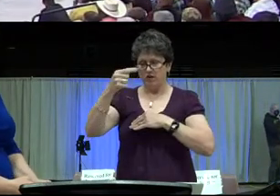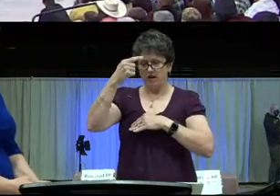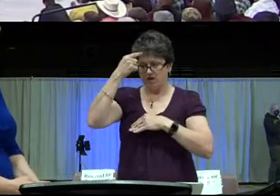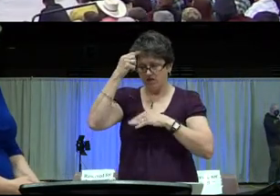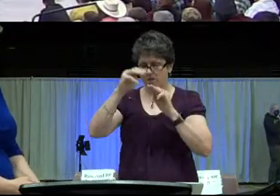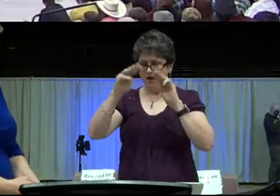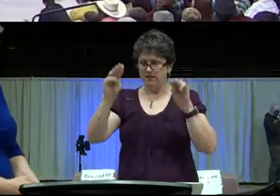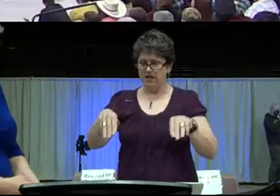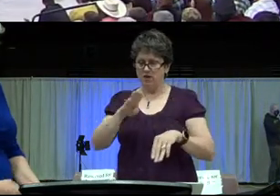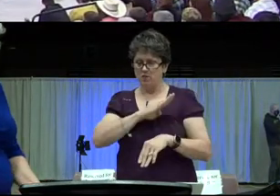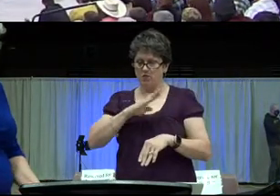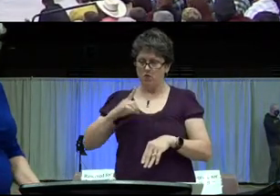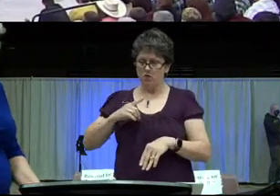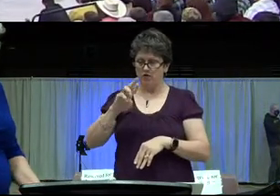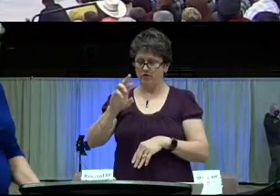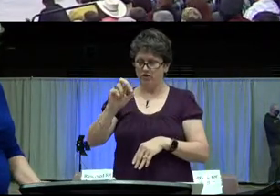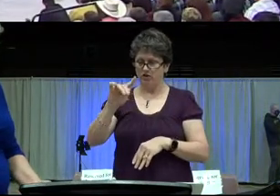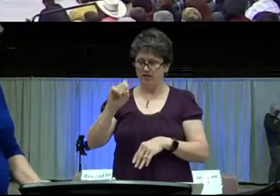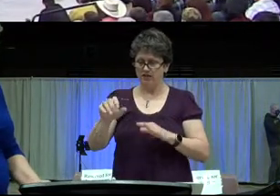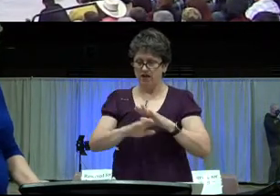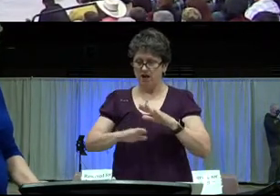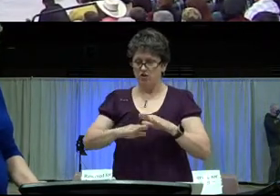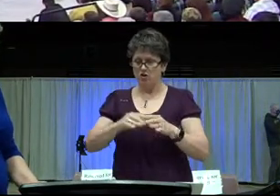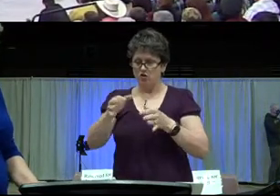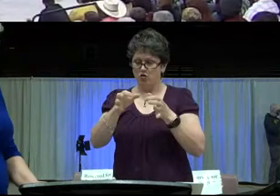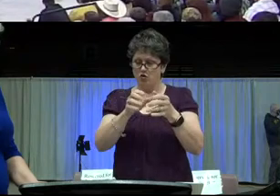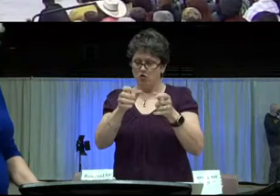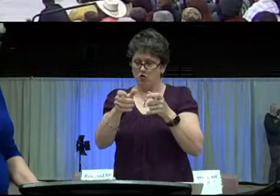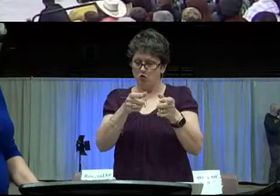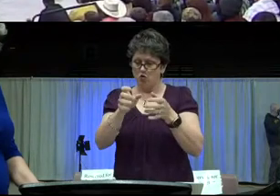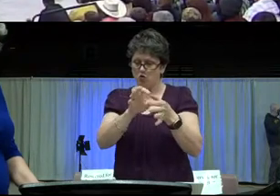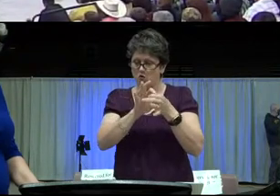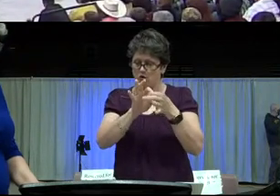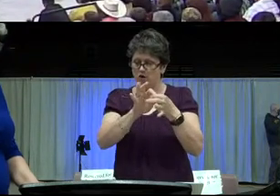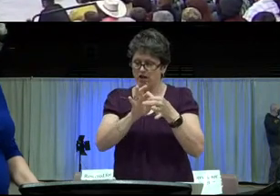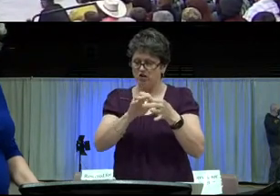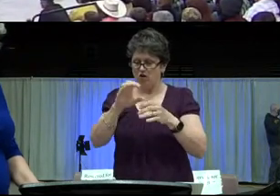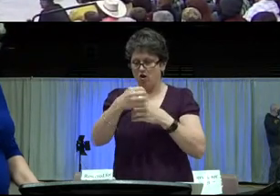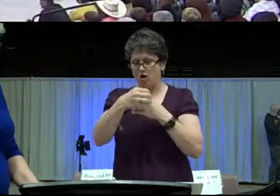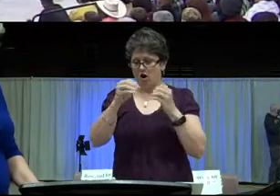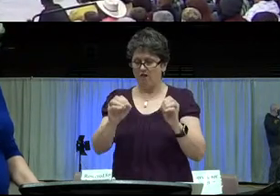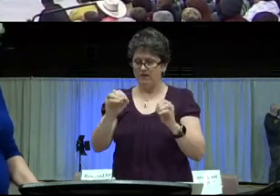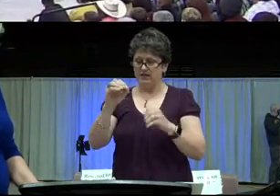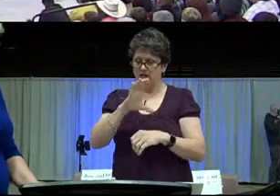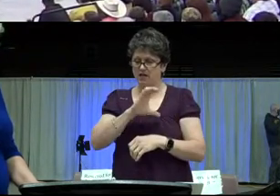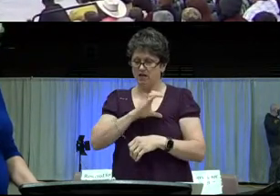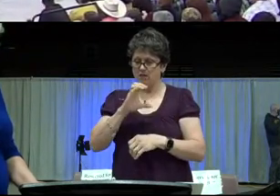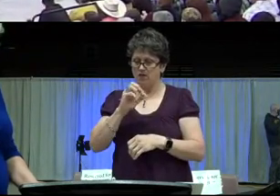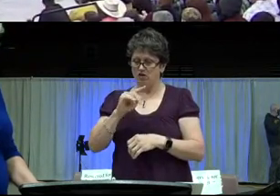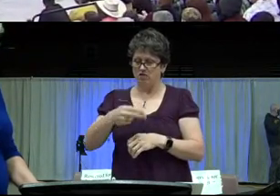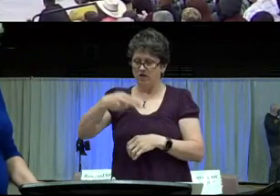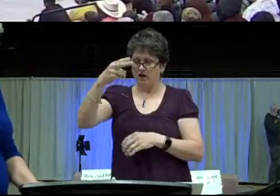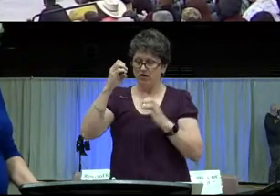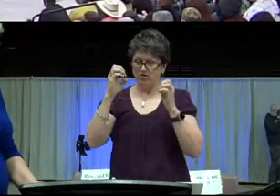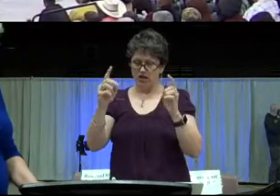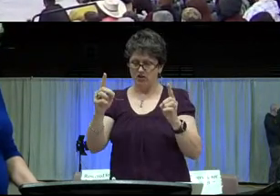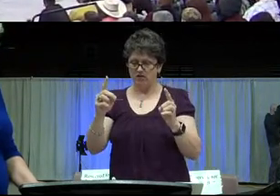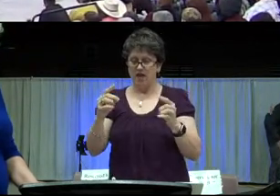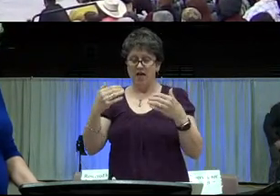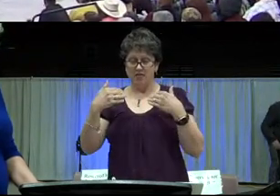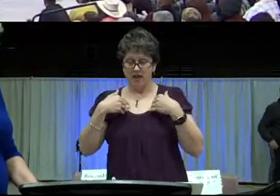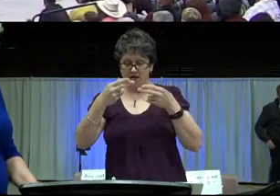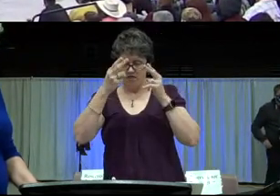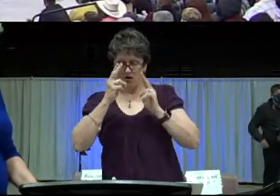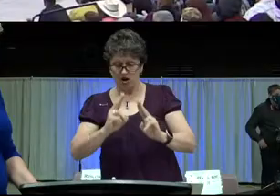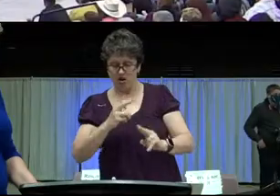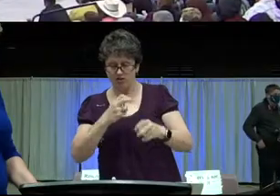the governance of the Montana Board of Regents under the coordination of the Office of the Commissioner of Higher Education. They have